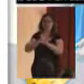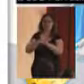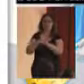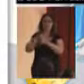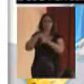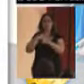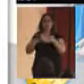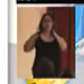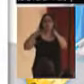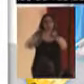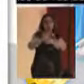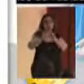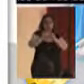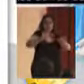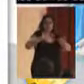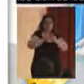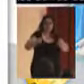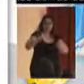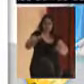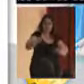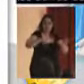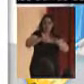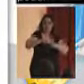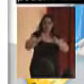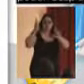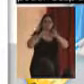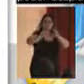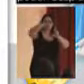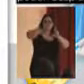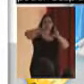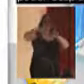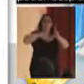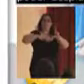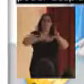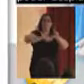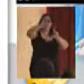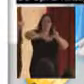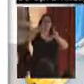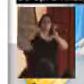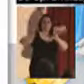voice explaining it. There must be also keys that make it possible to